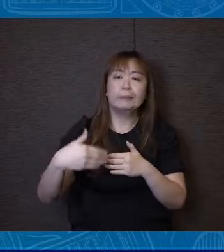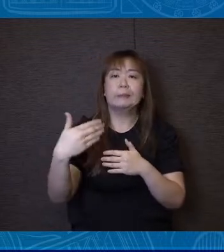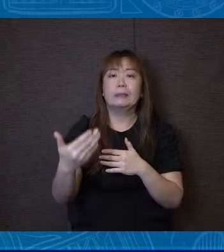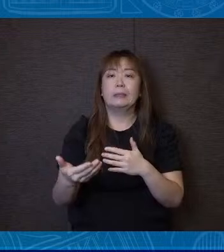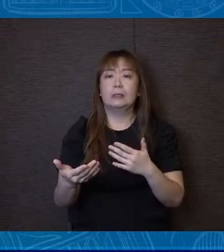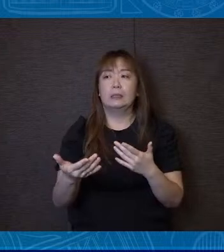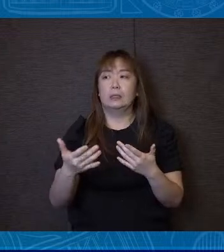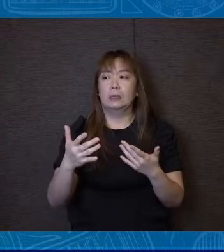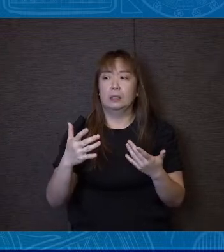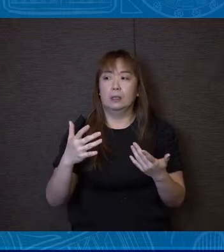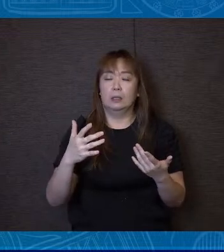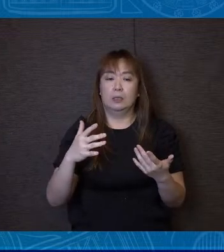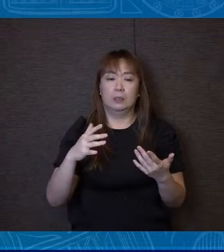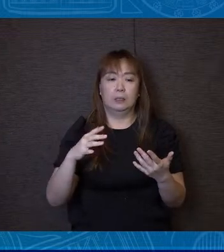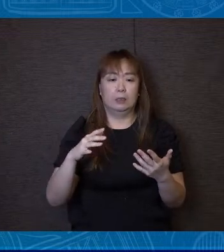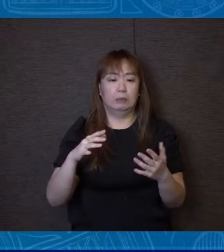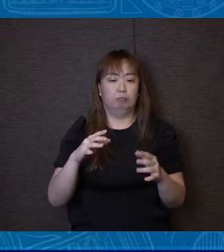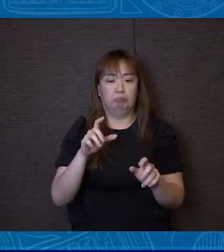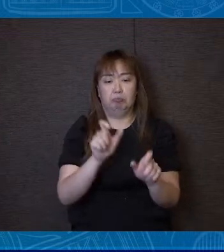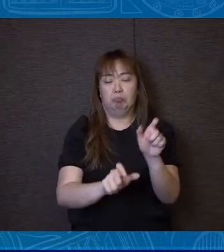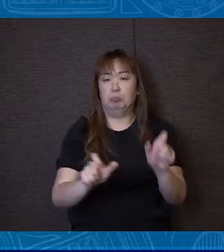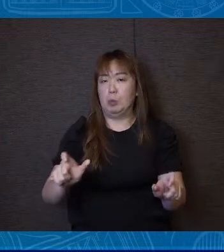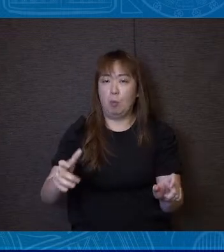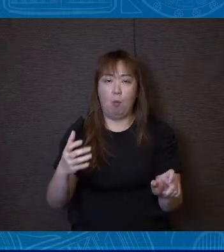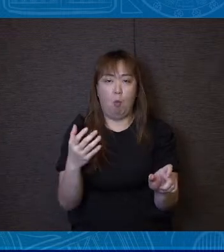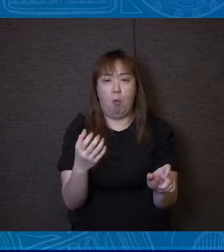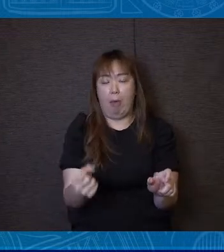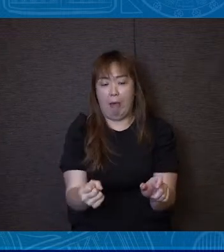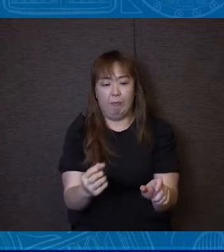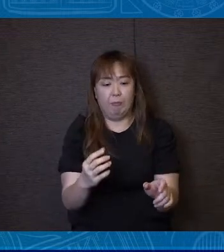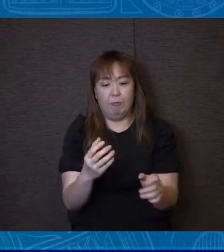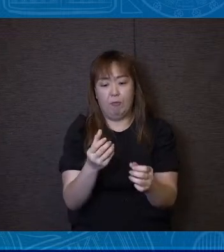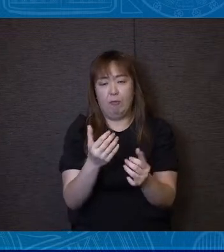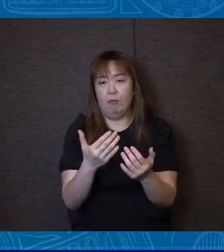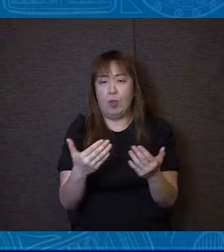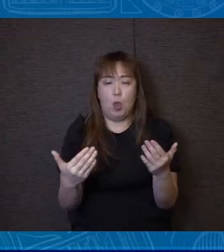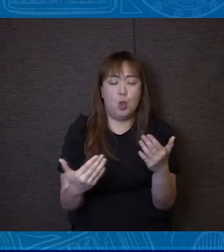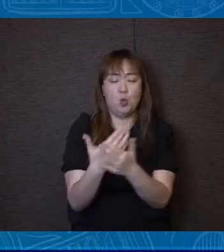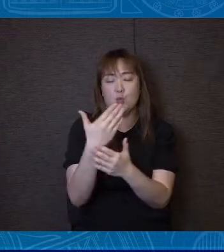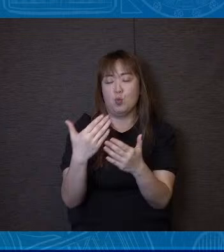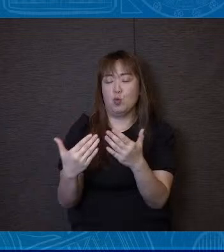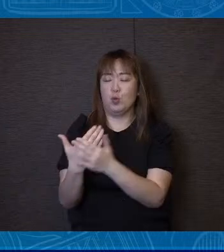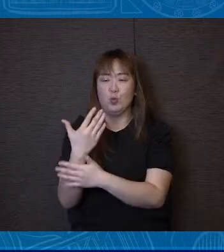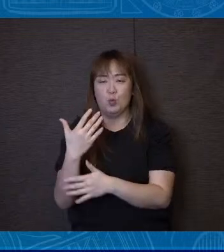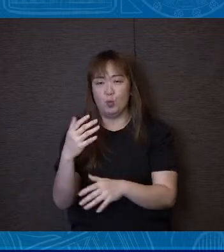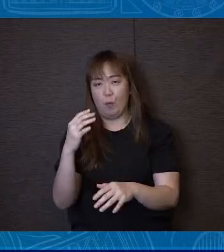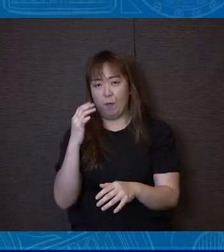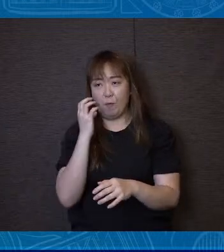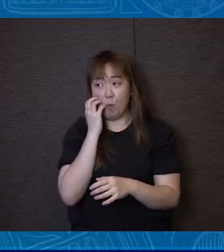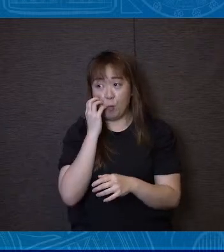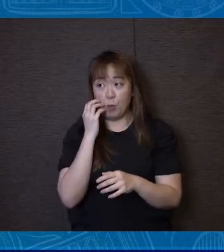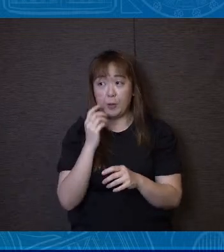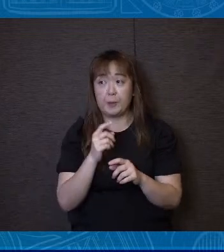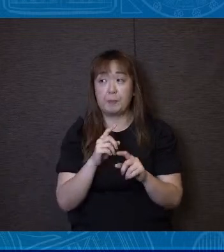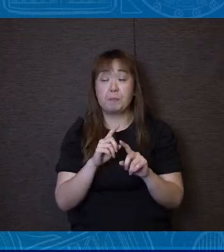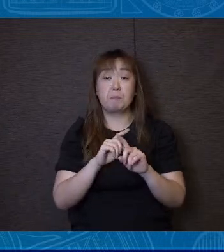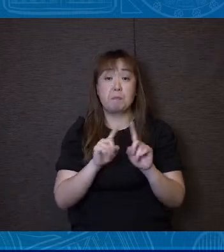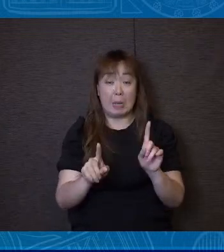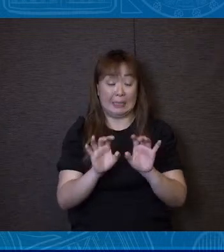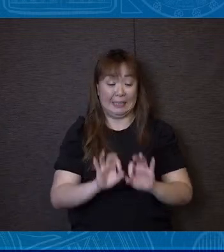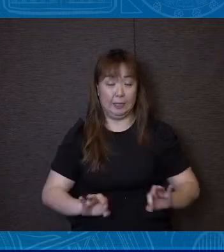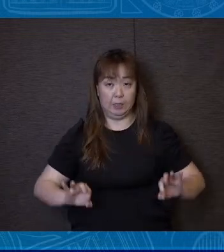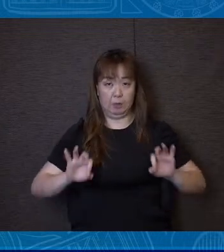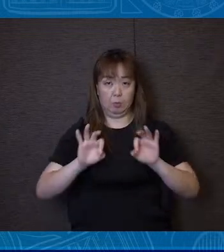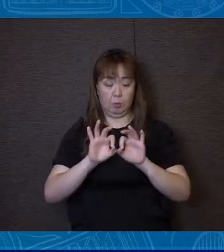largely deployed, maybe in 10 years. And so what we think is that the key is that to be able to